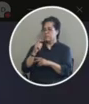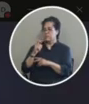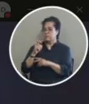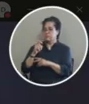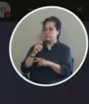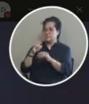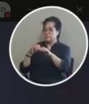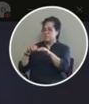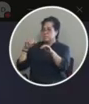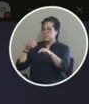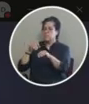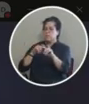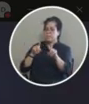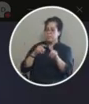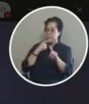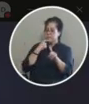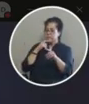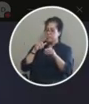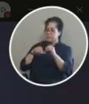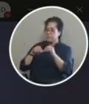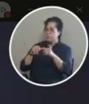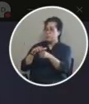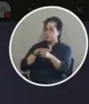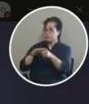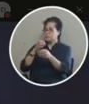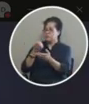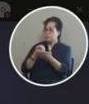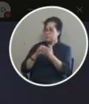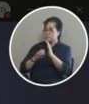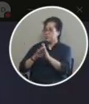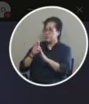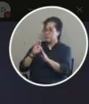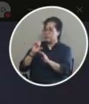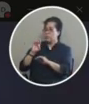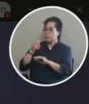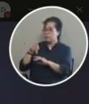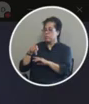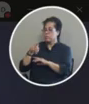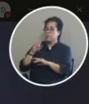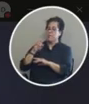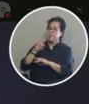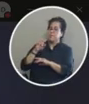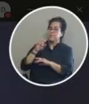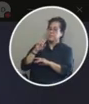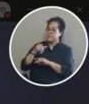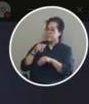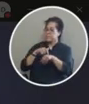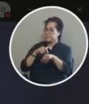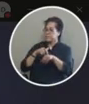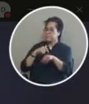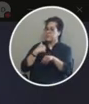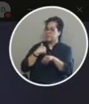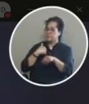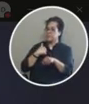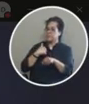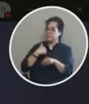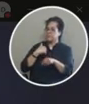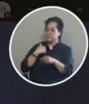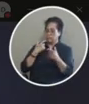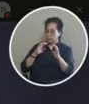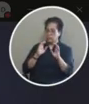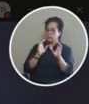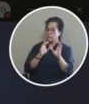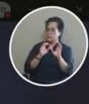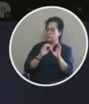was employed at the El Paso Regional Economic Development Corporation. At the time, I went and was certified